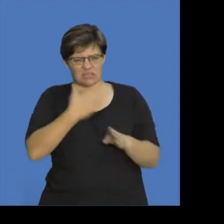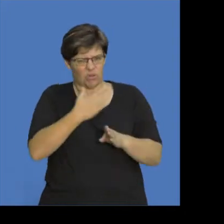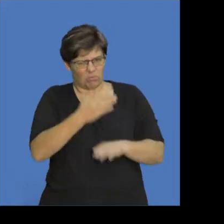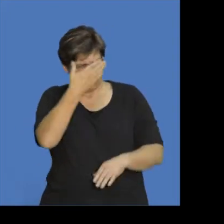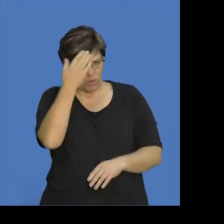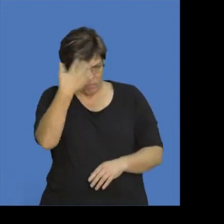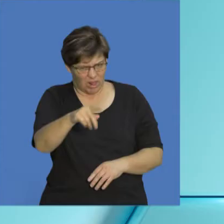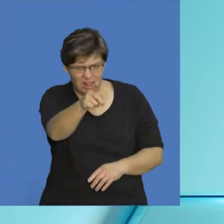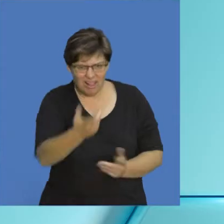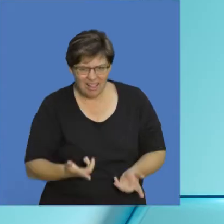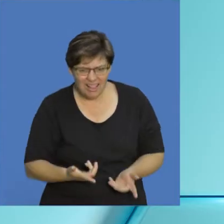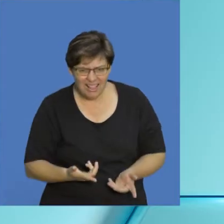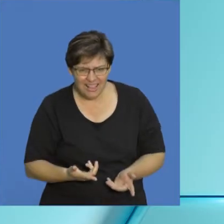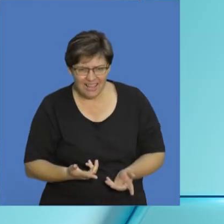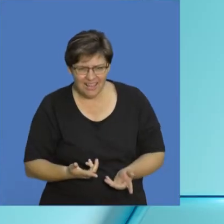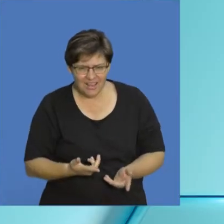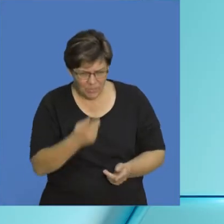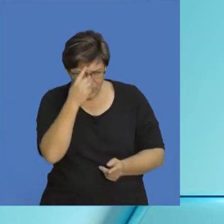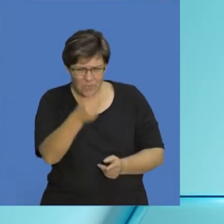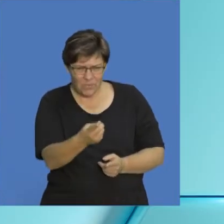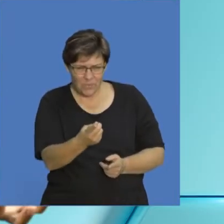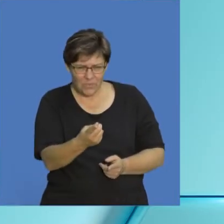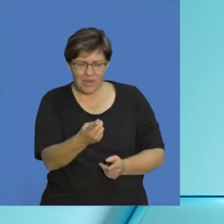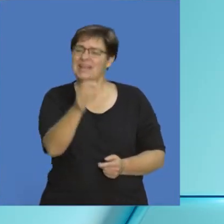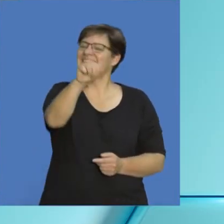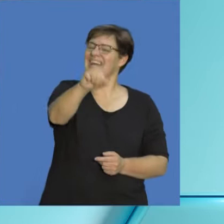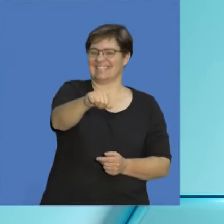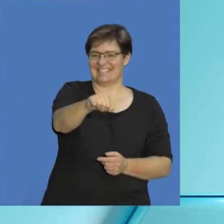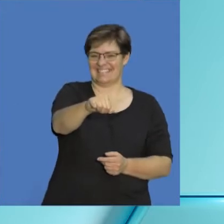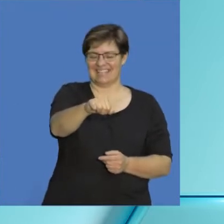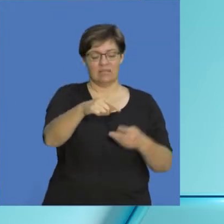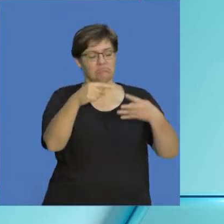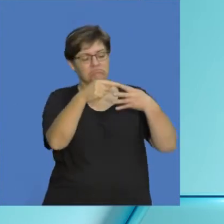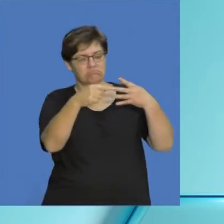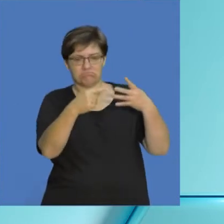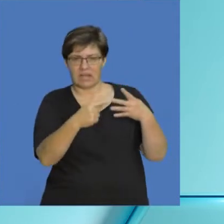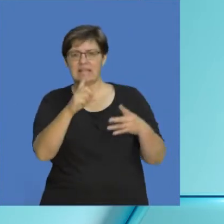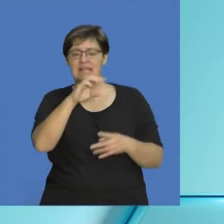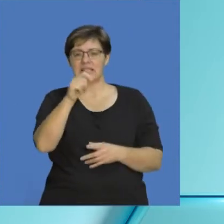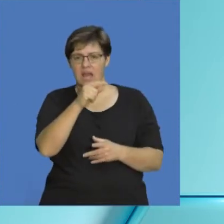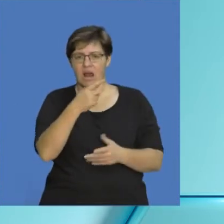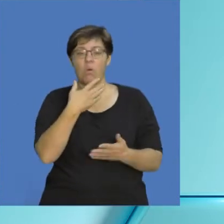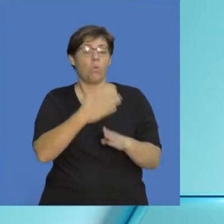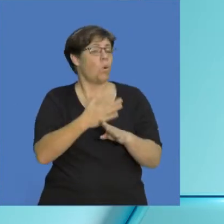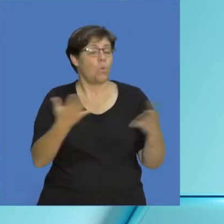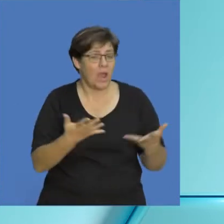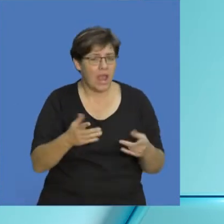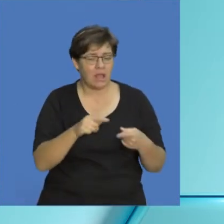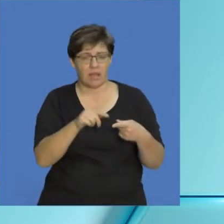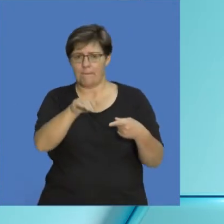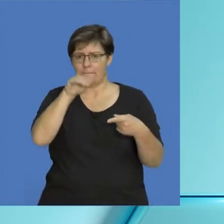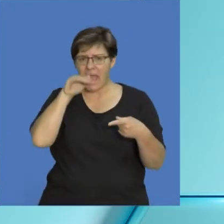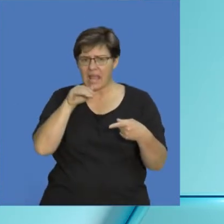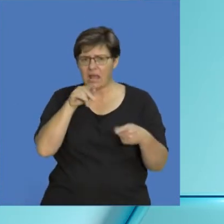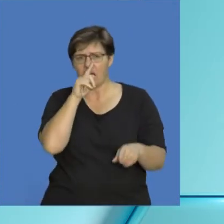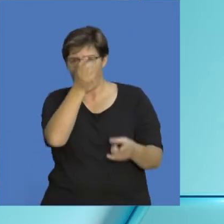you know anything in career in data analysis? Yes, we do have data analytics. They work in banks to what?